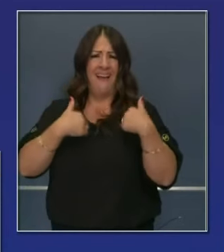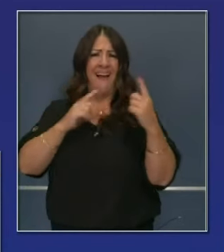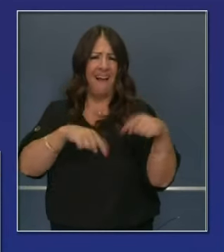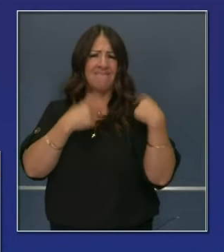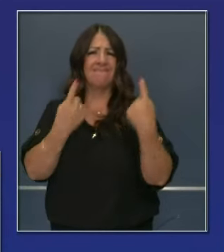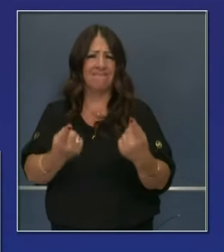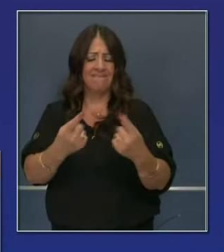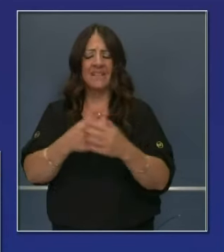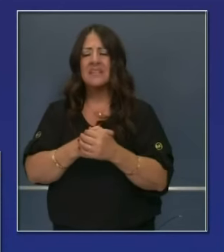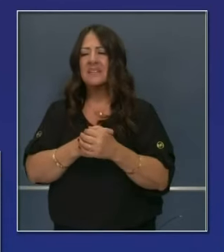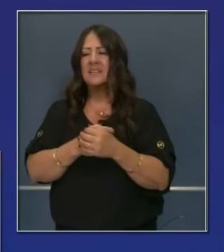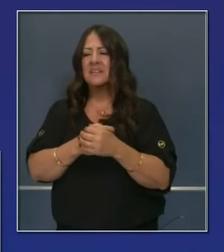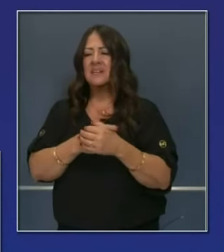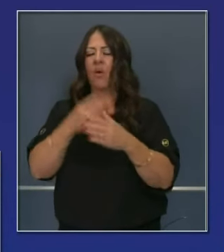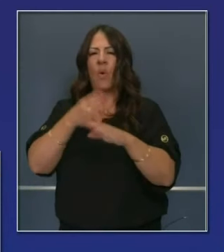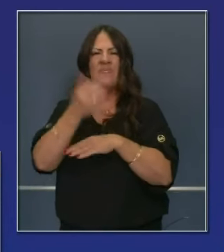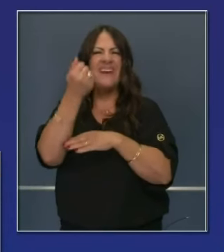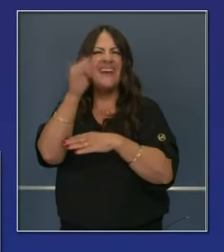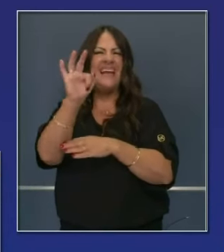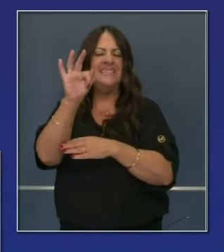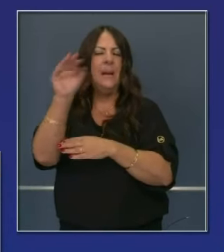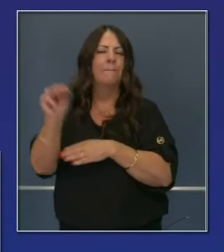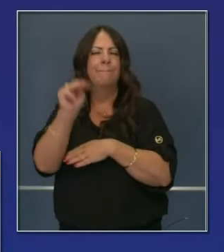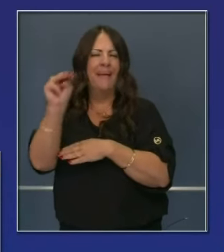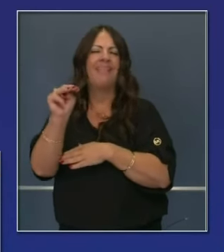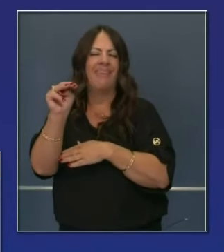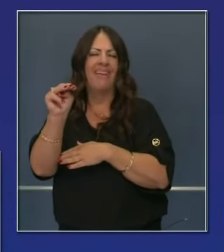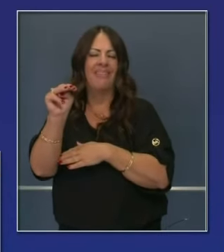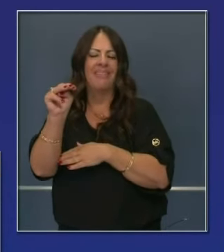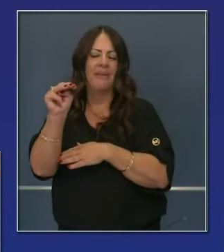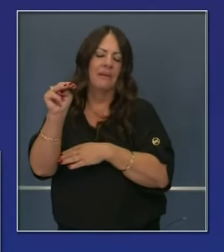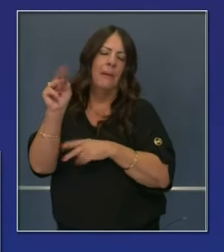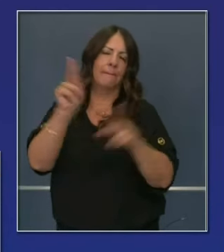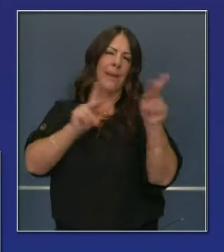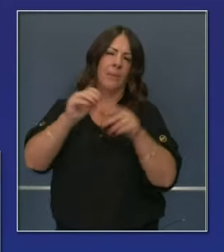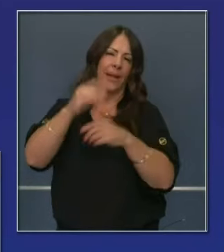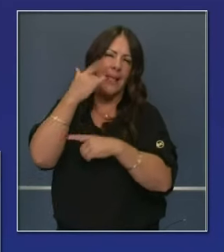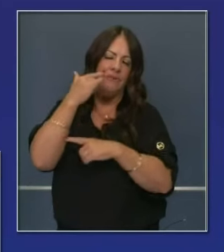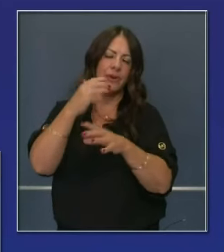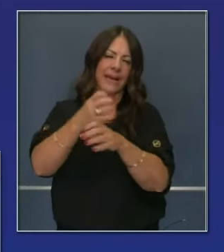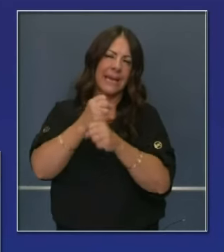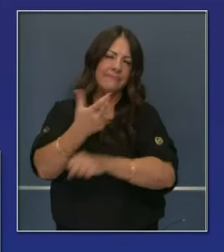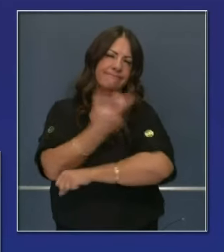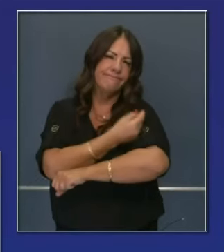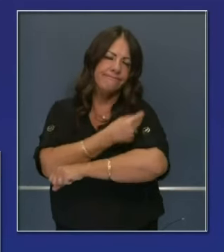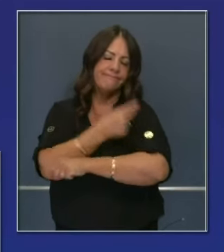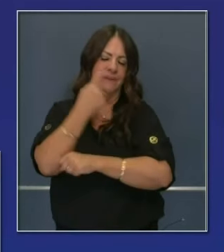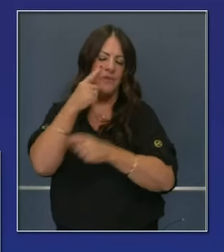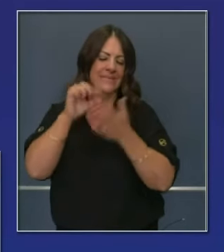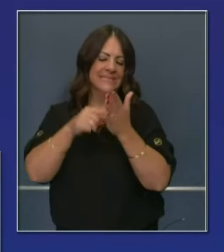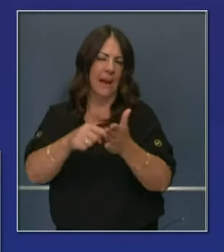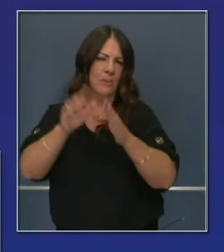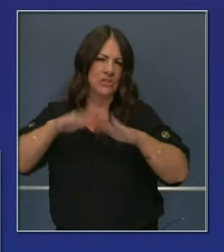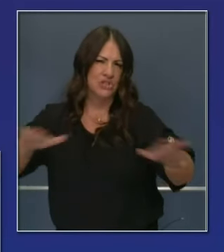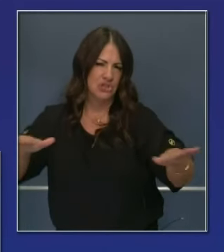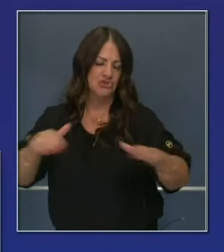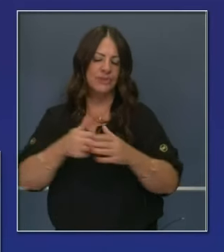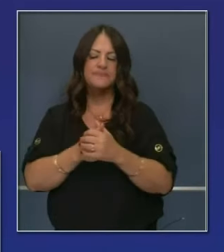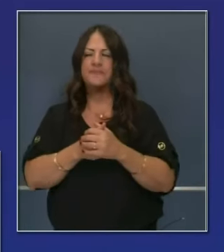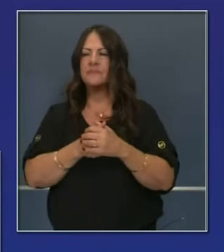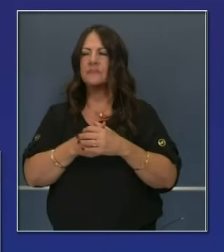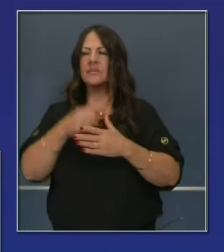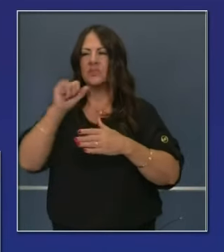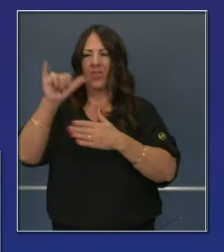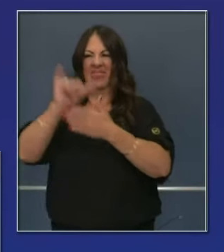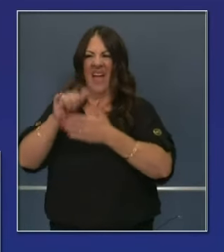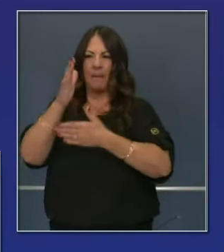19 plus million vaccinations, the pediatric immunizations that we're doing. They're all part of this existing infrastructure,